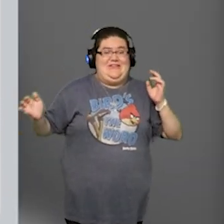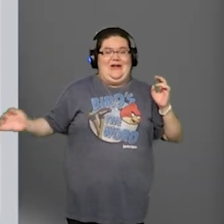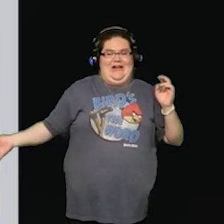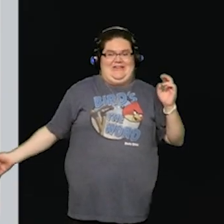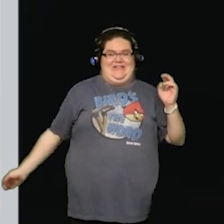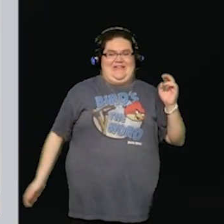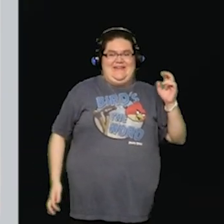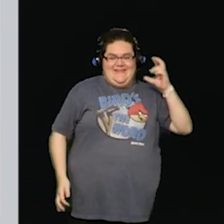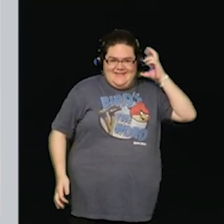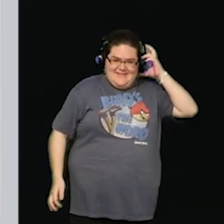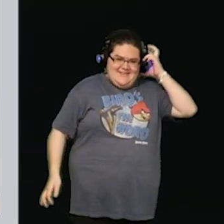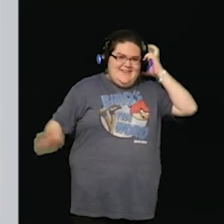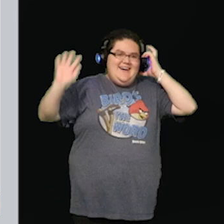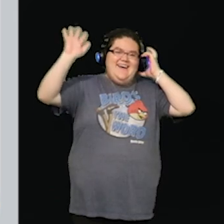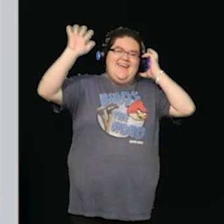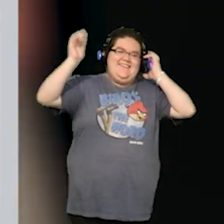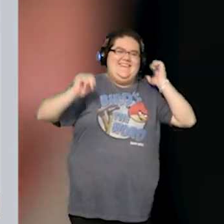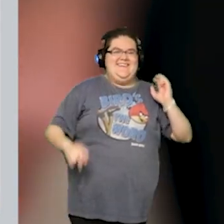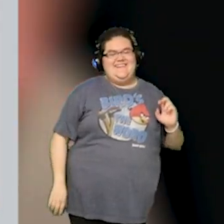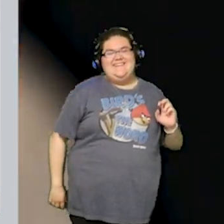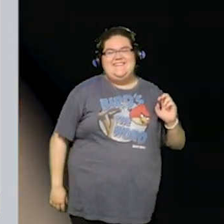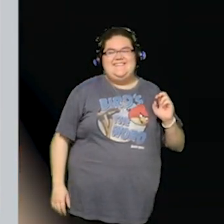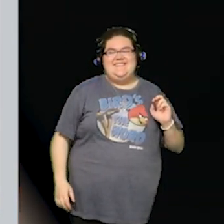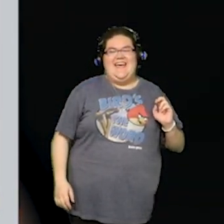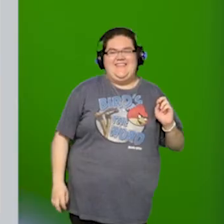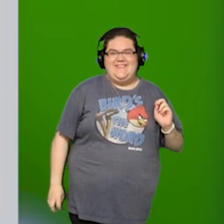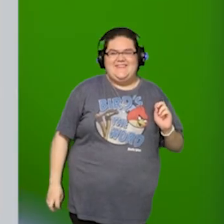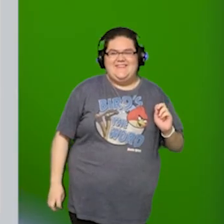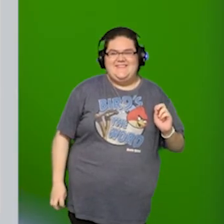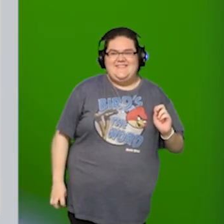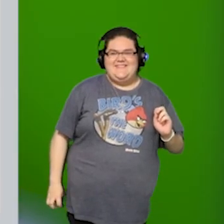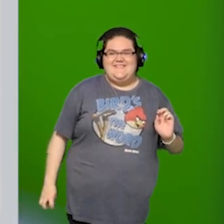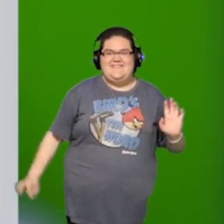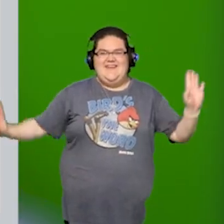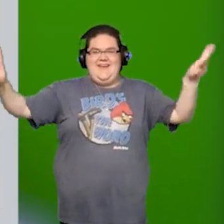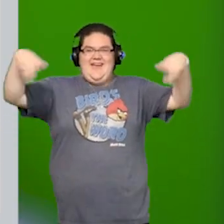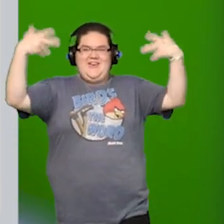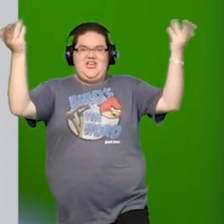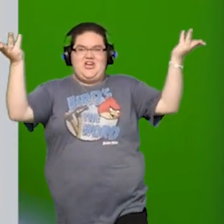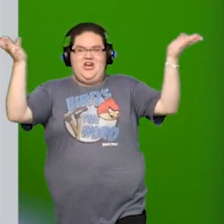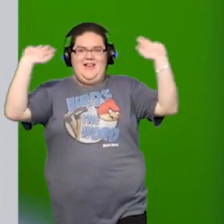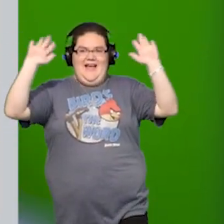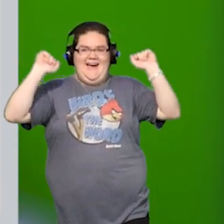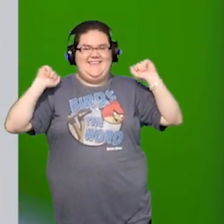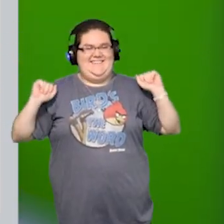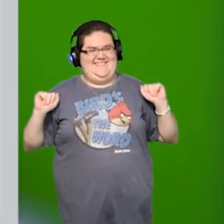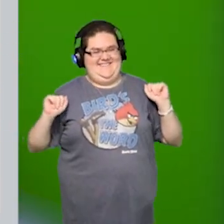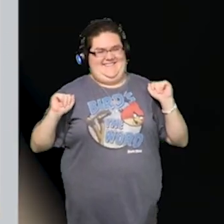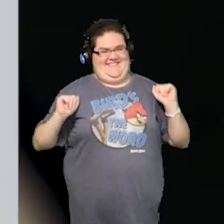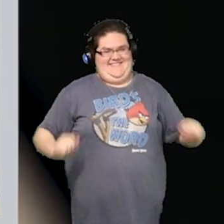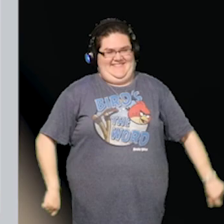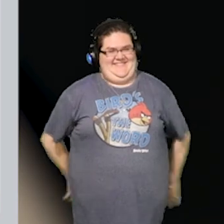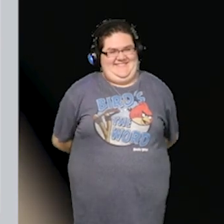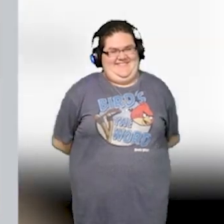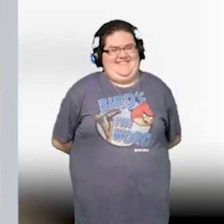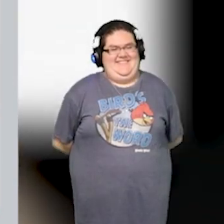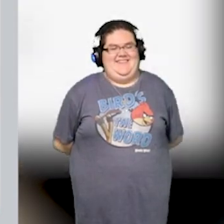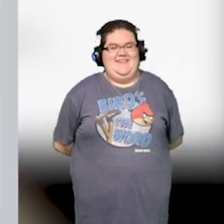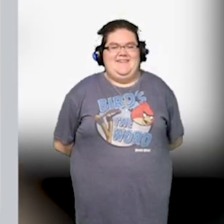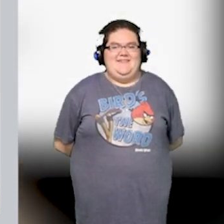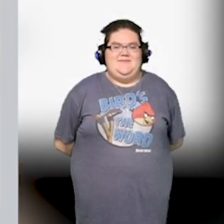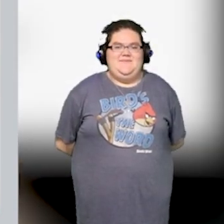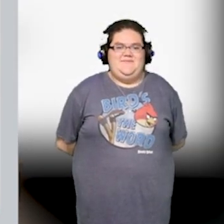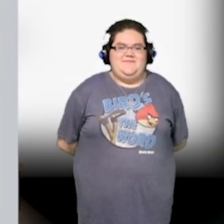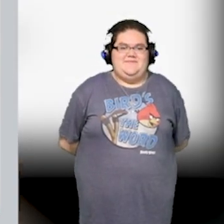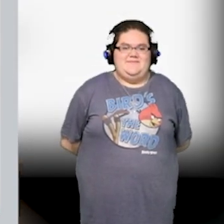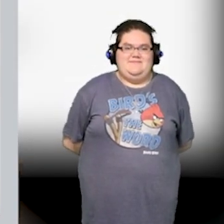Oh my gosh! Jesus! How's it going, guys? Welcome Hi, to Sidemenreact. It's me, Tim Jizzle, KSI, and Vic Star. And your girl, hi. Today we are watching